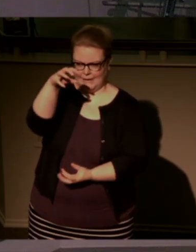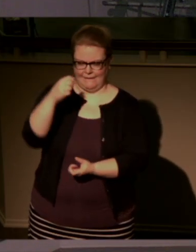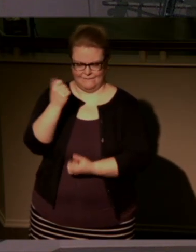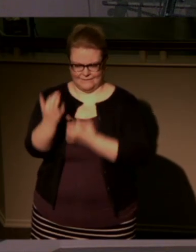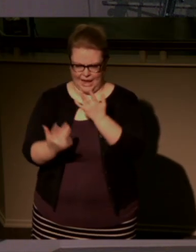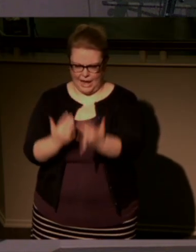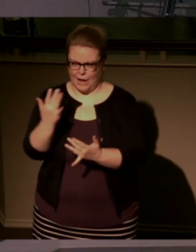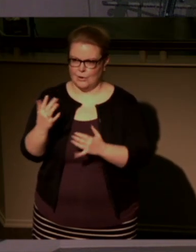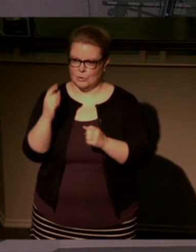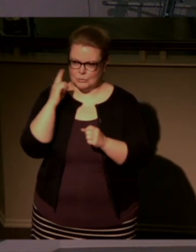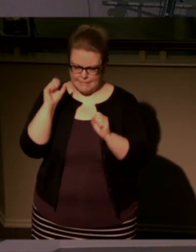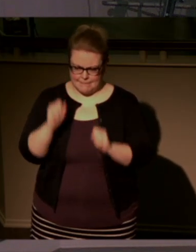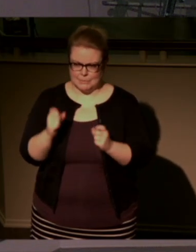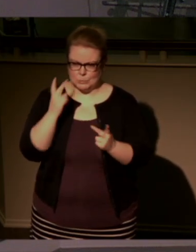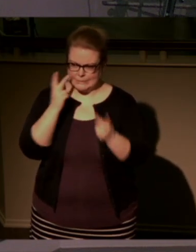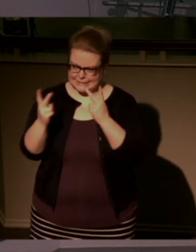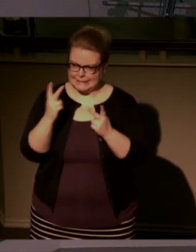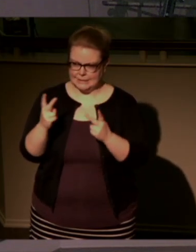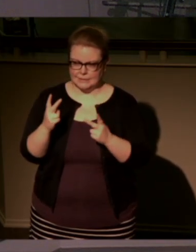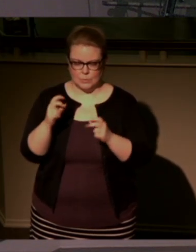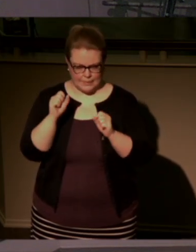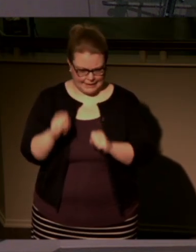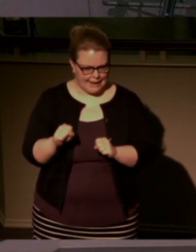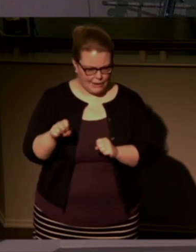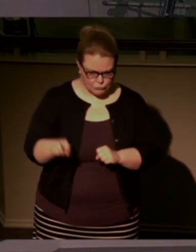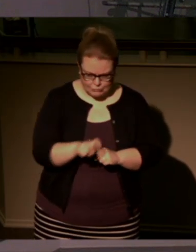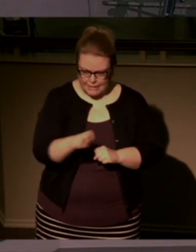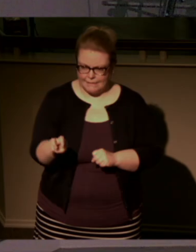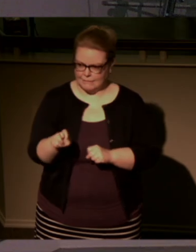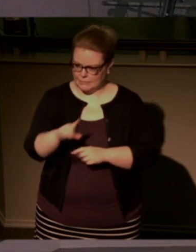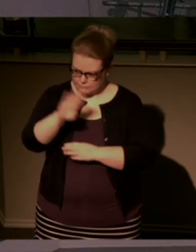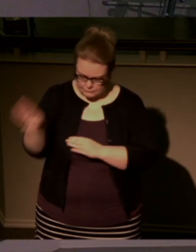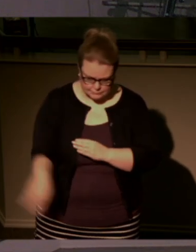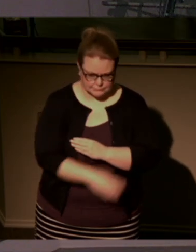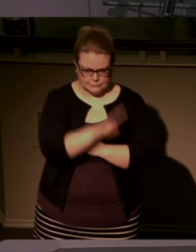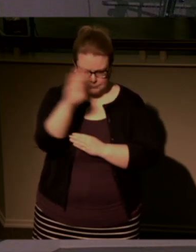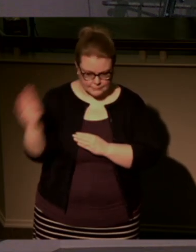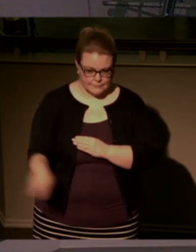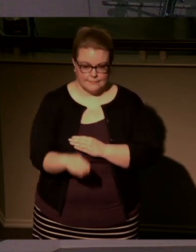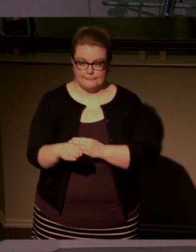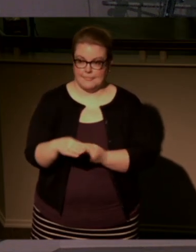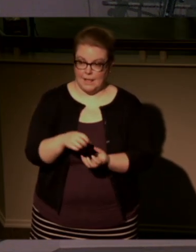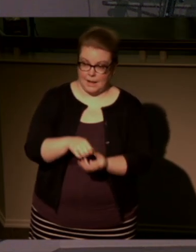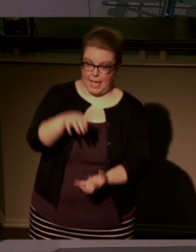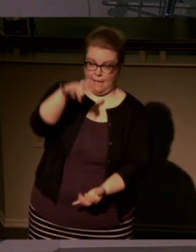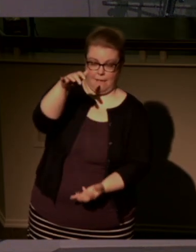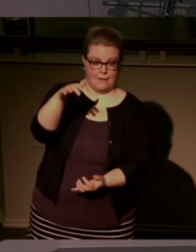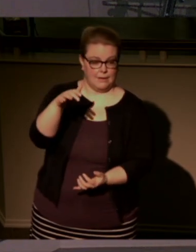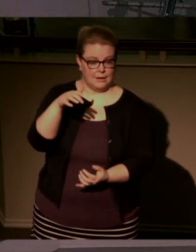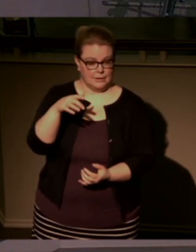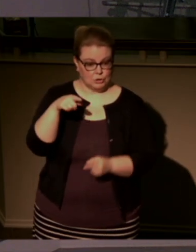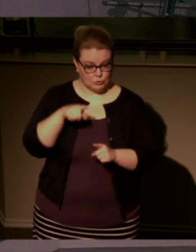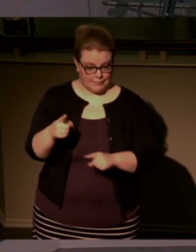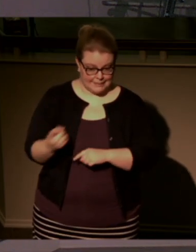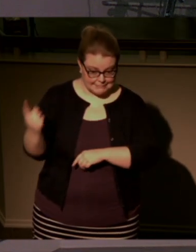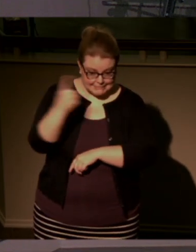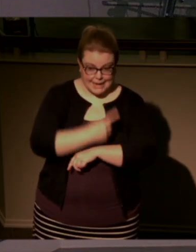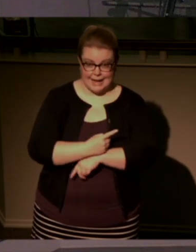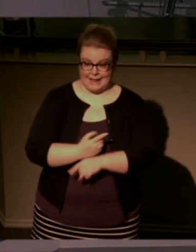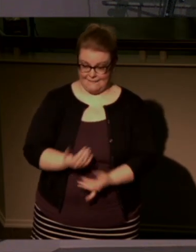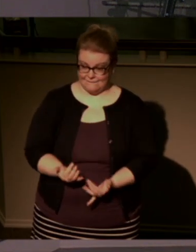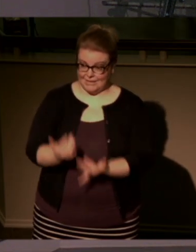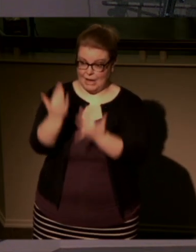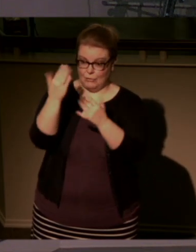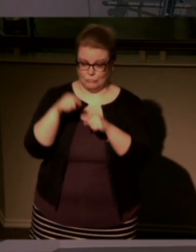them light, that they might travel by day and by night. The pillar of cloud by day and the pillar of fire by night did